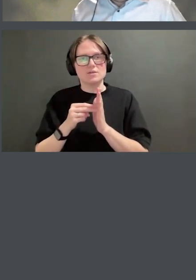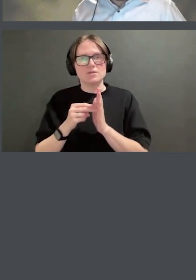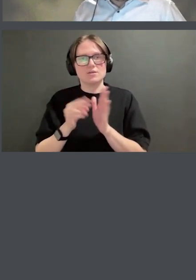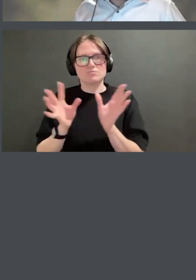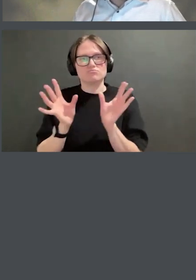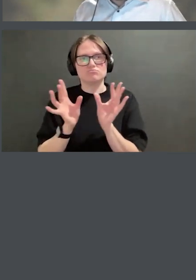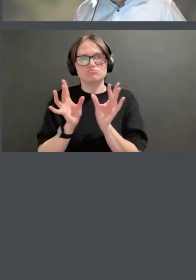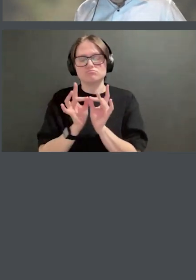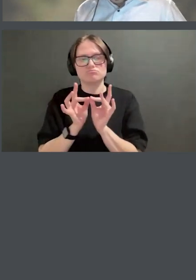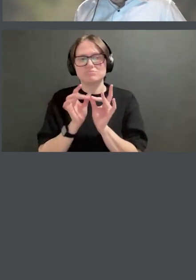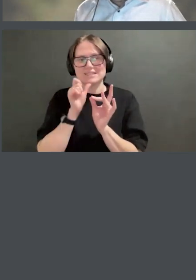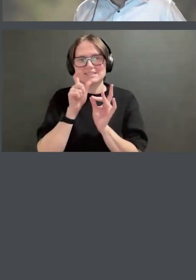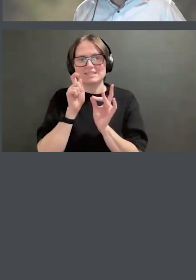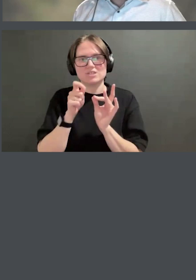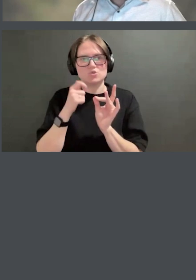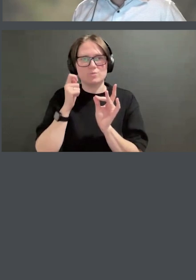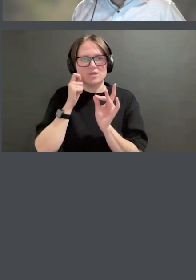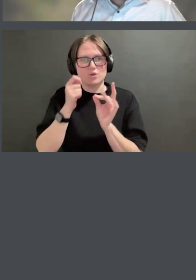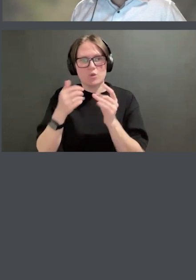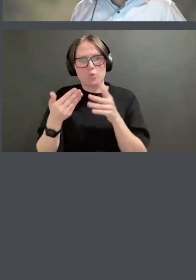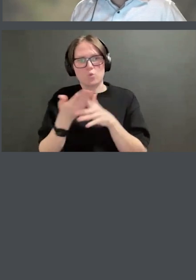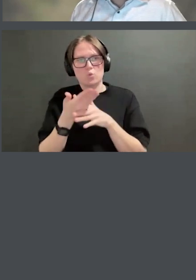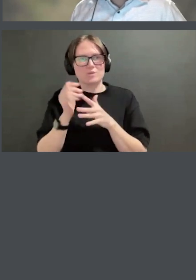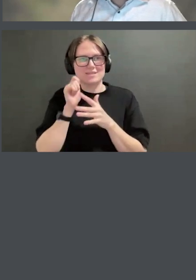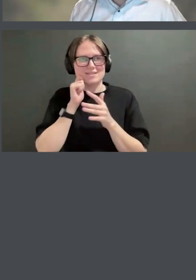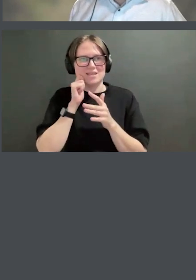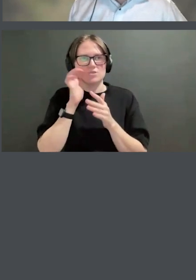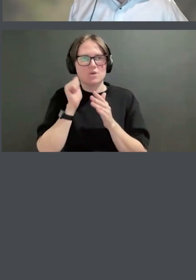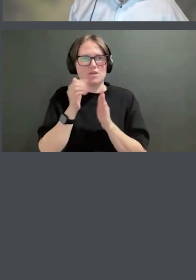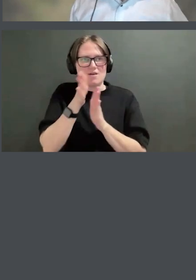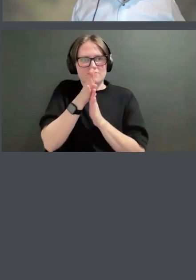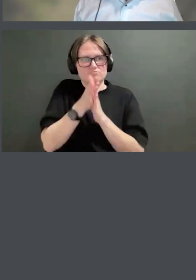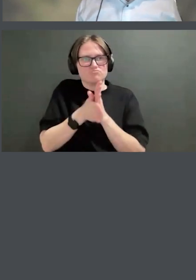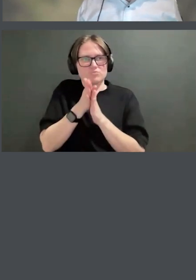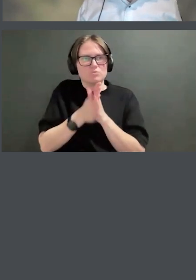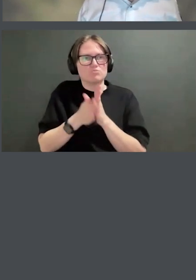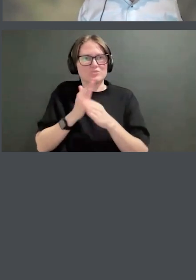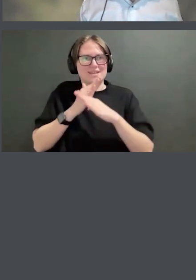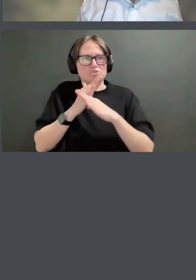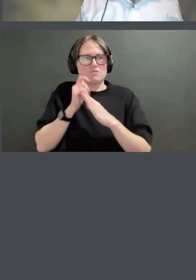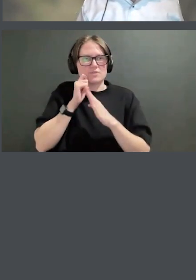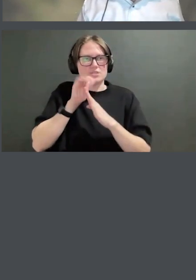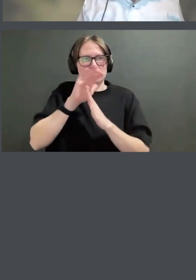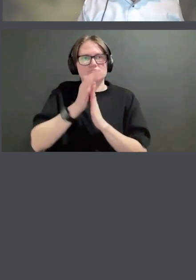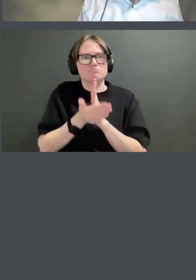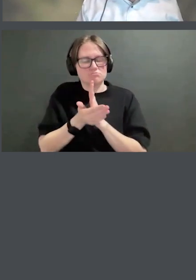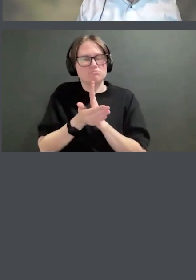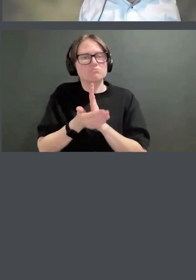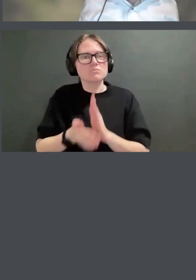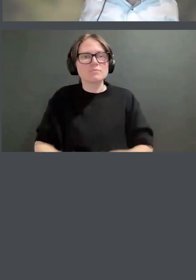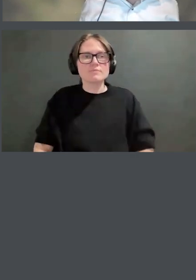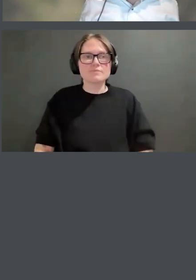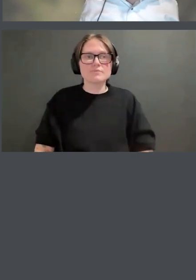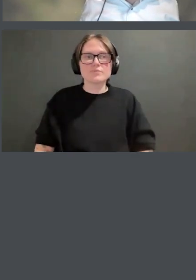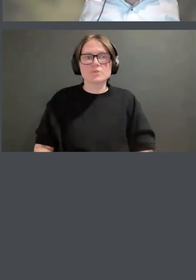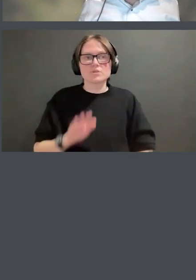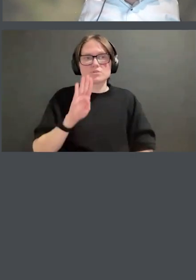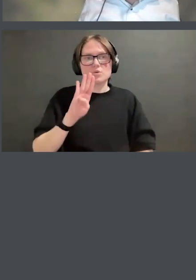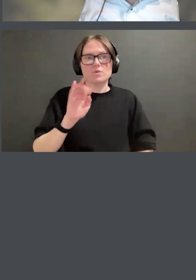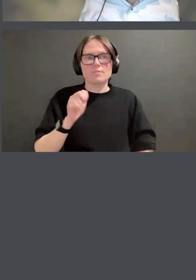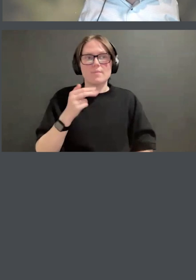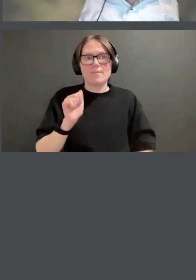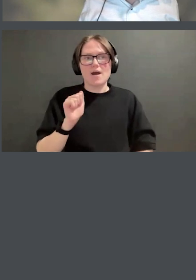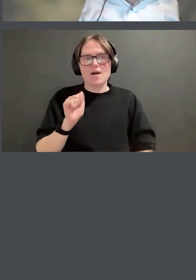does not require an opening in the skin. So the Cochlear Corporation that makes the Baha